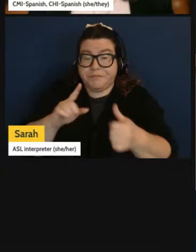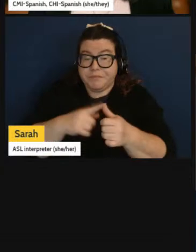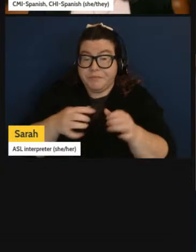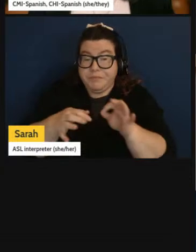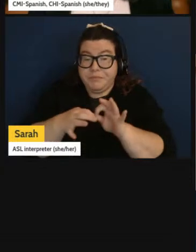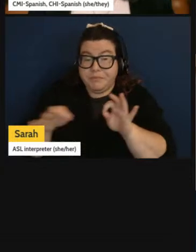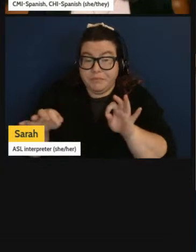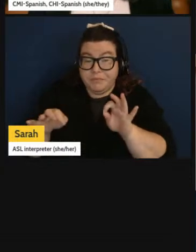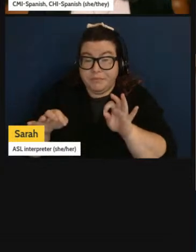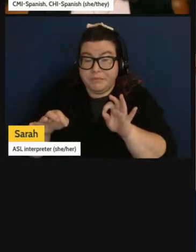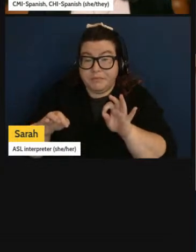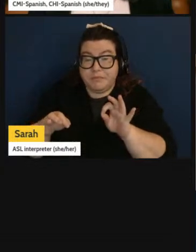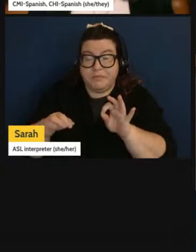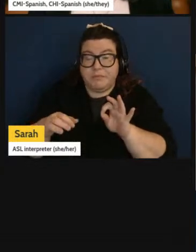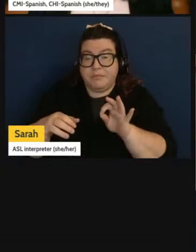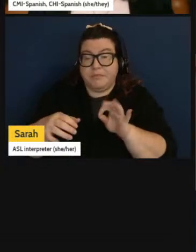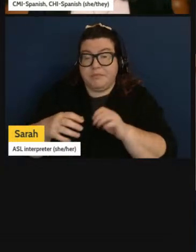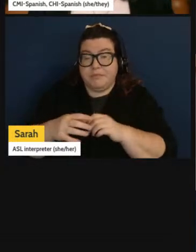example,